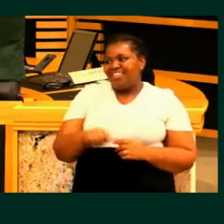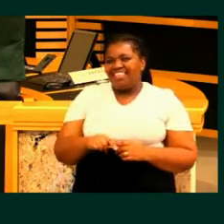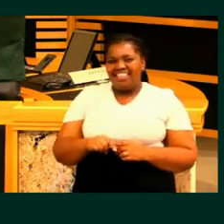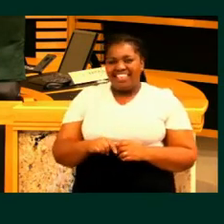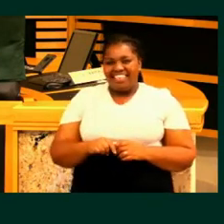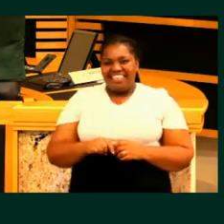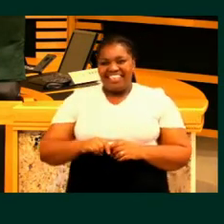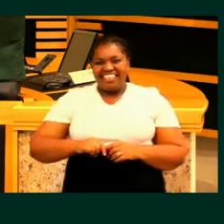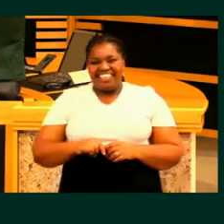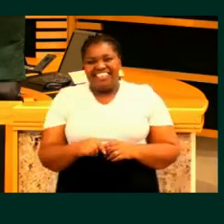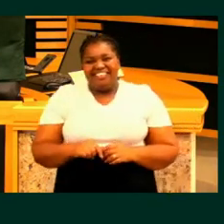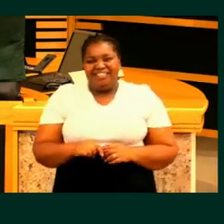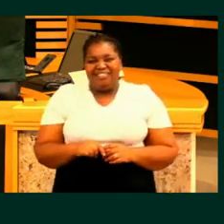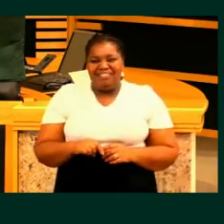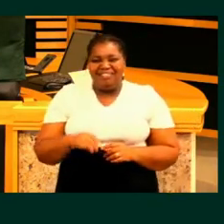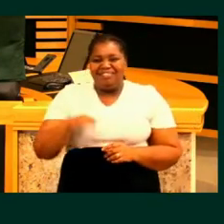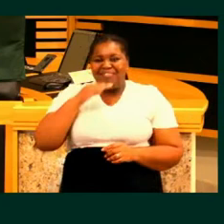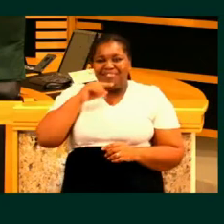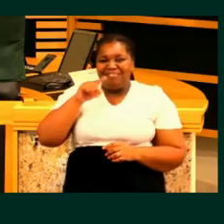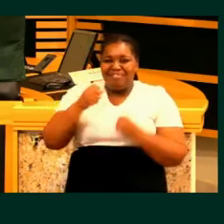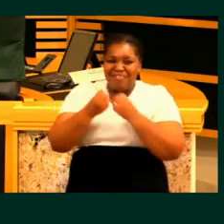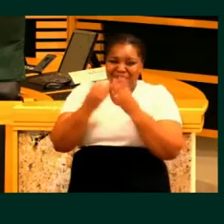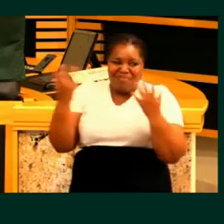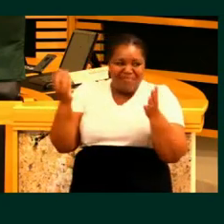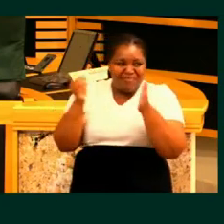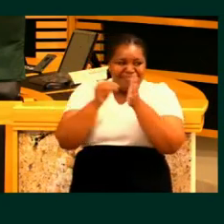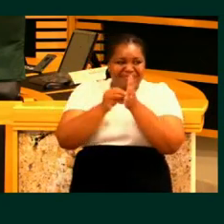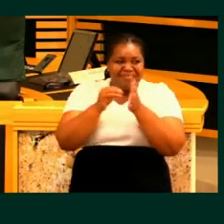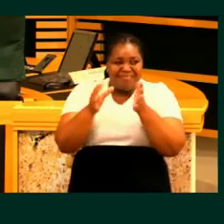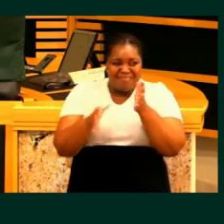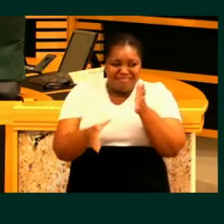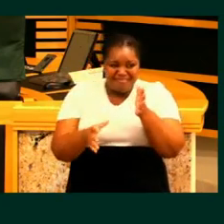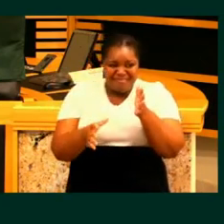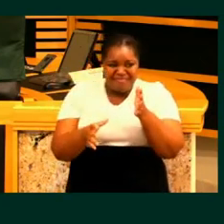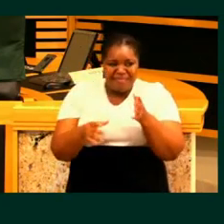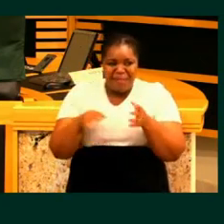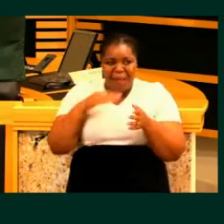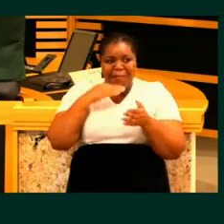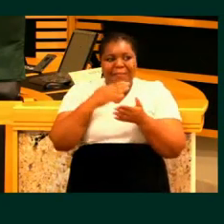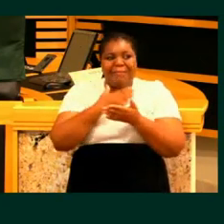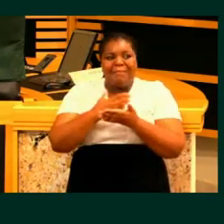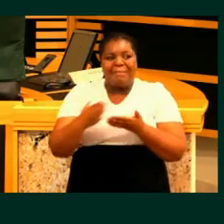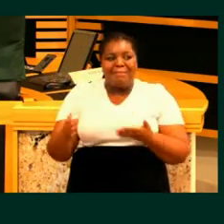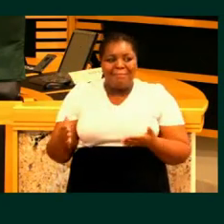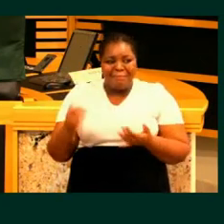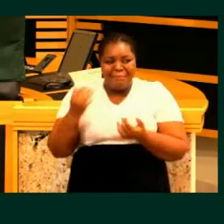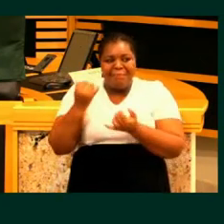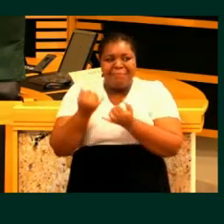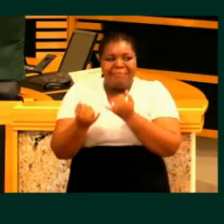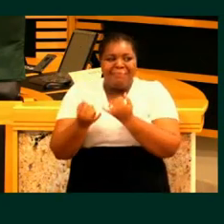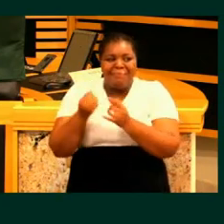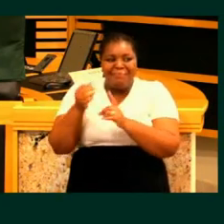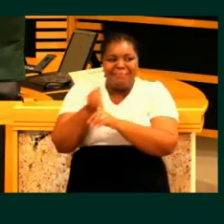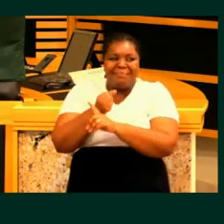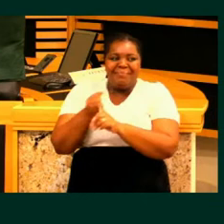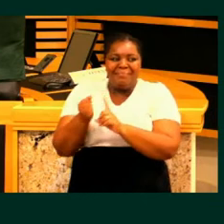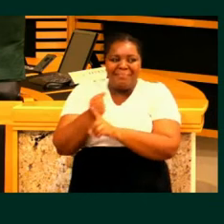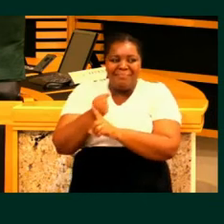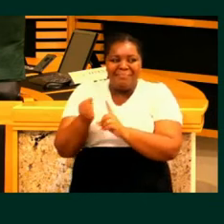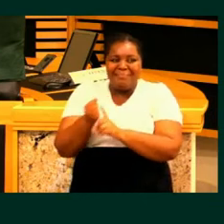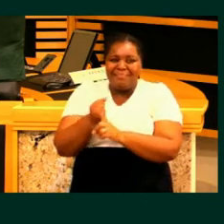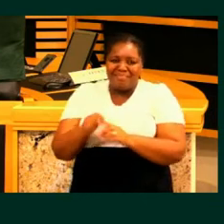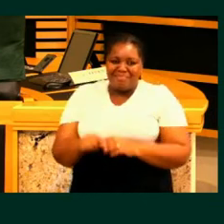speaker and thus for many Learners have spoken out and some perpetrators of sexual abuse like the principal of